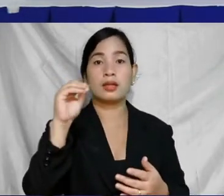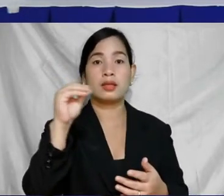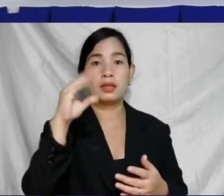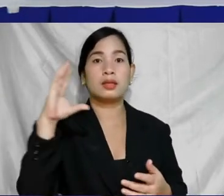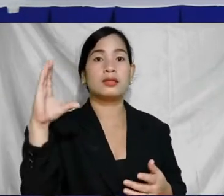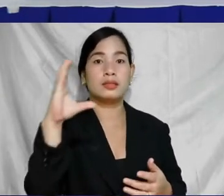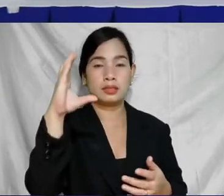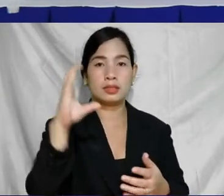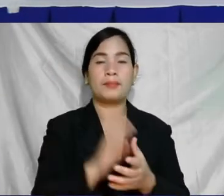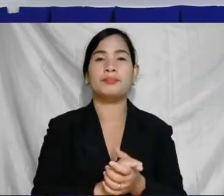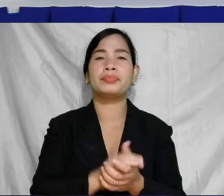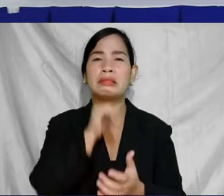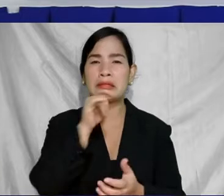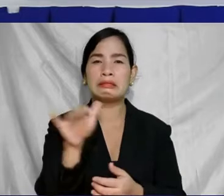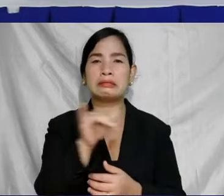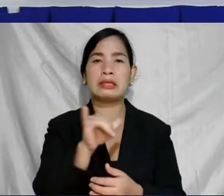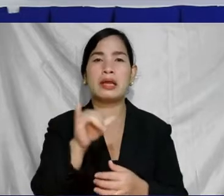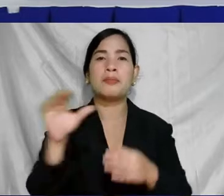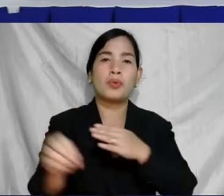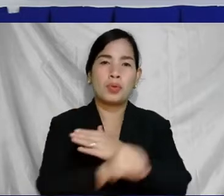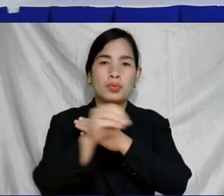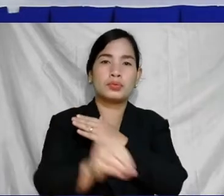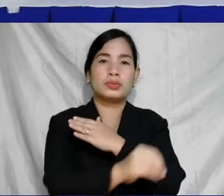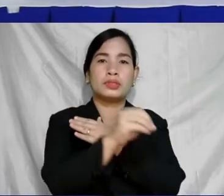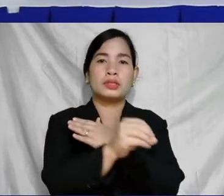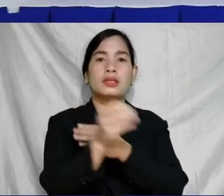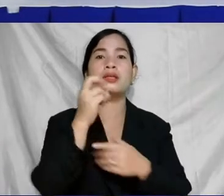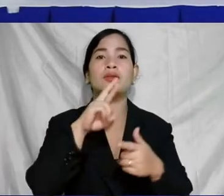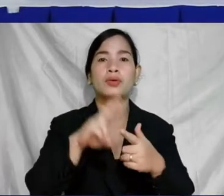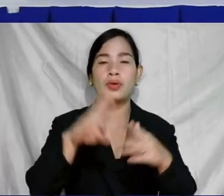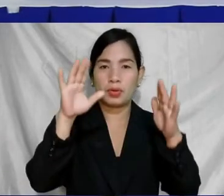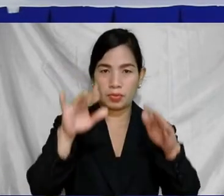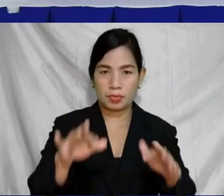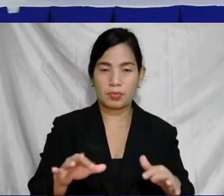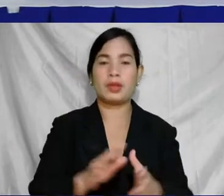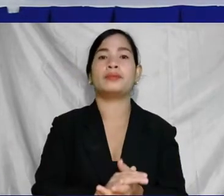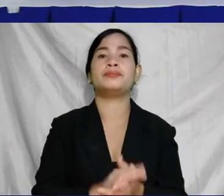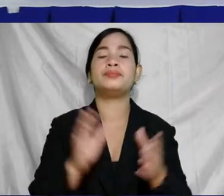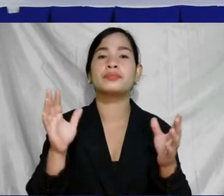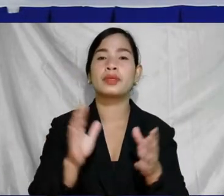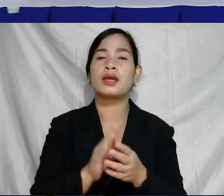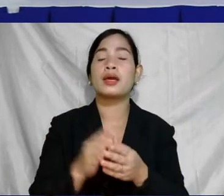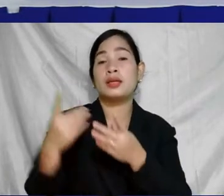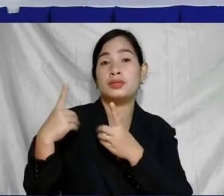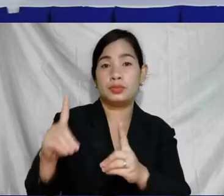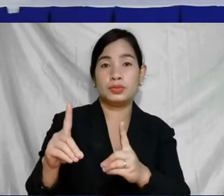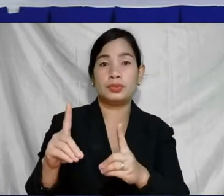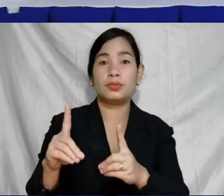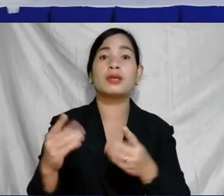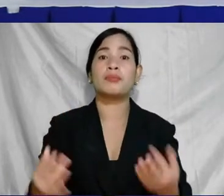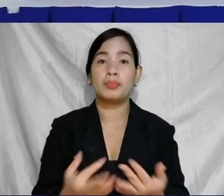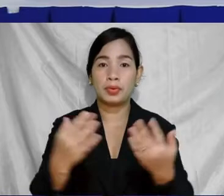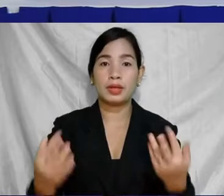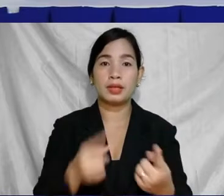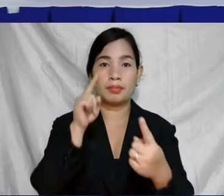the faucet, in the ocean, or even the rain. Moreover, during boiling point, the temperature